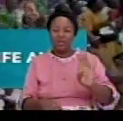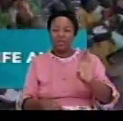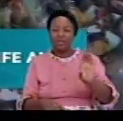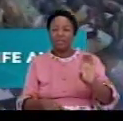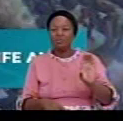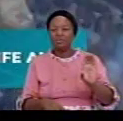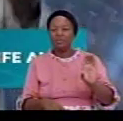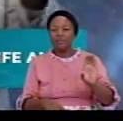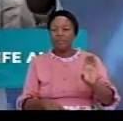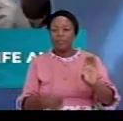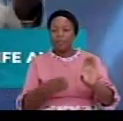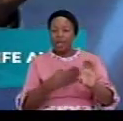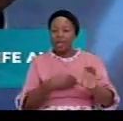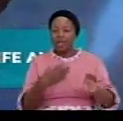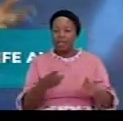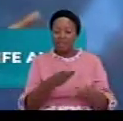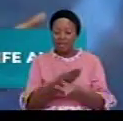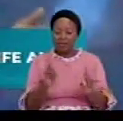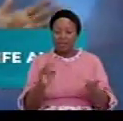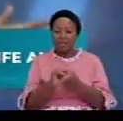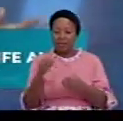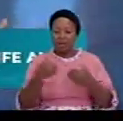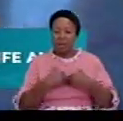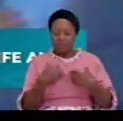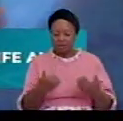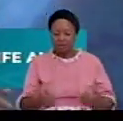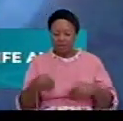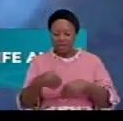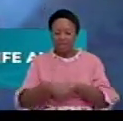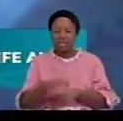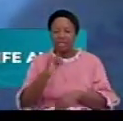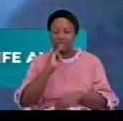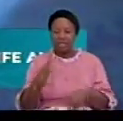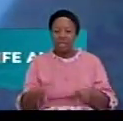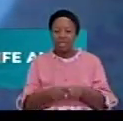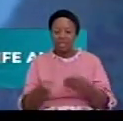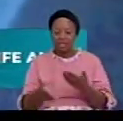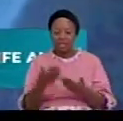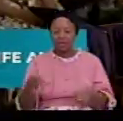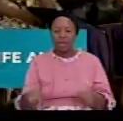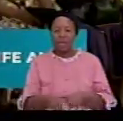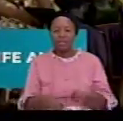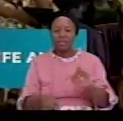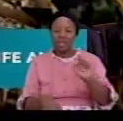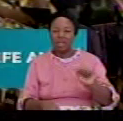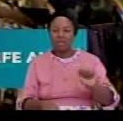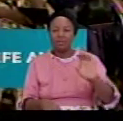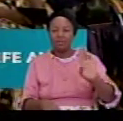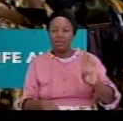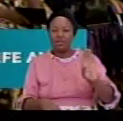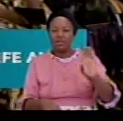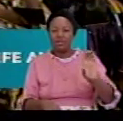And the deliverance you have tonight, as simple as A, B, C.